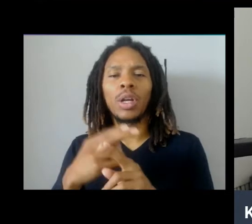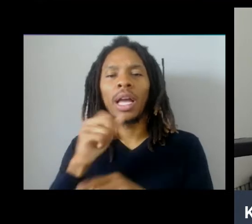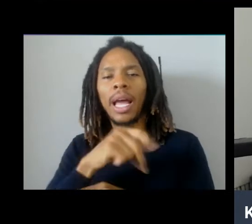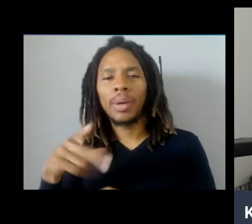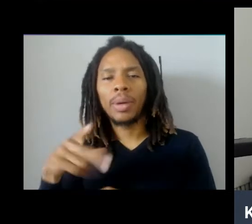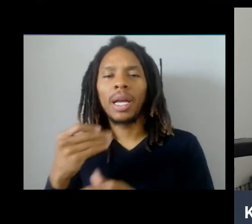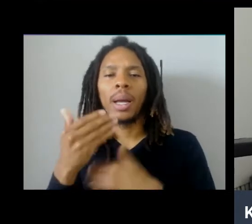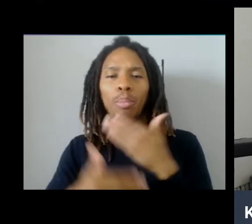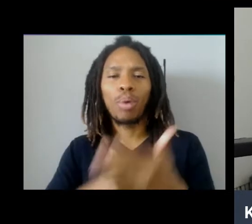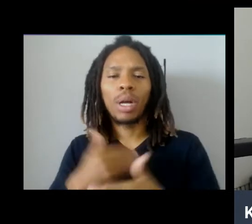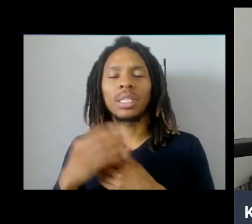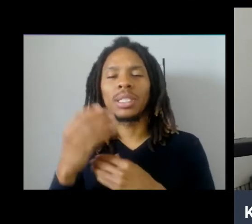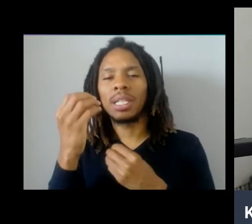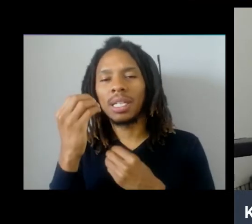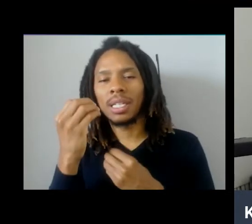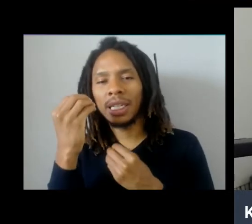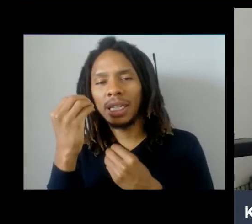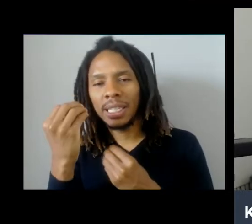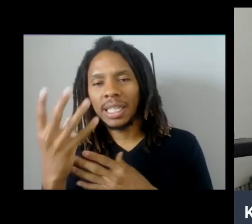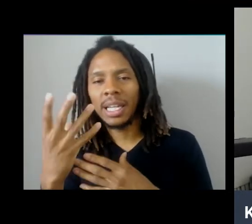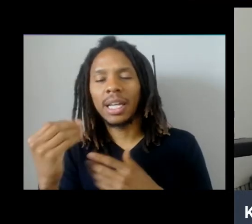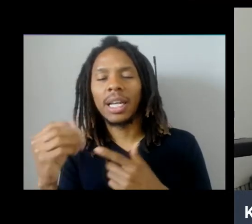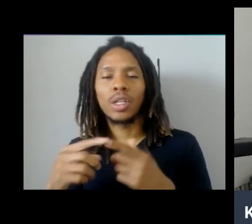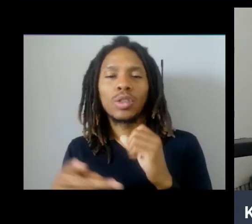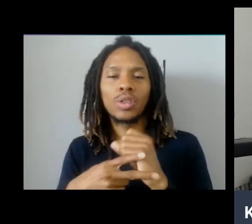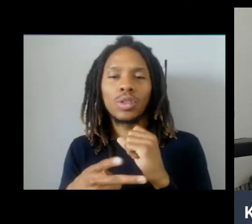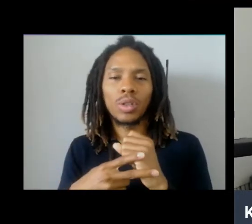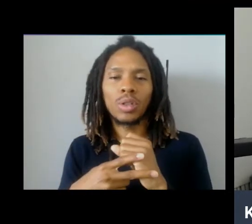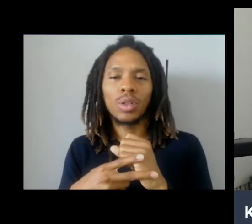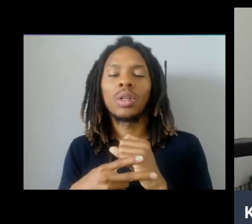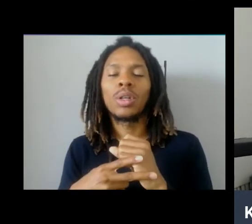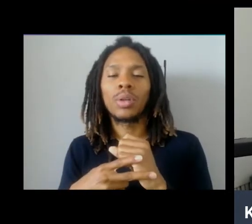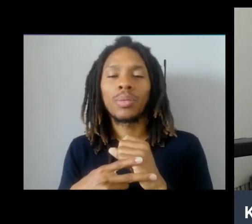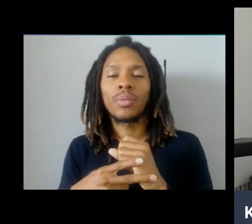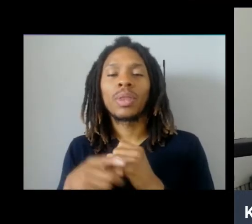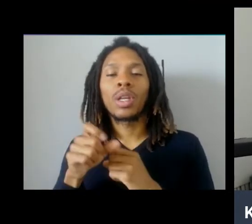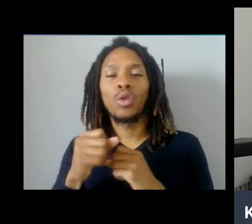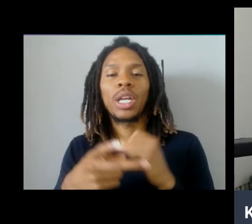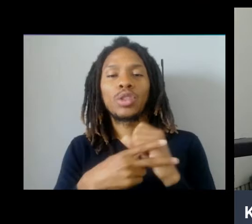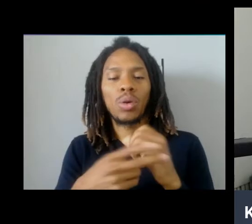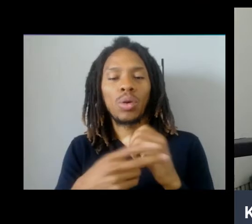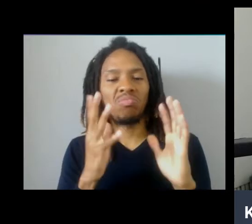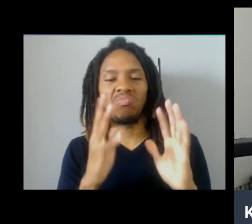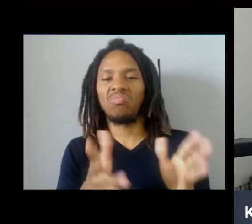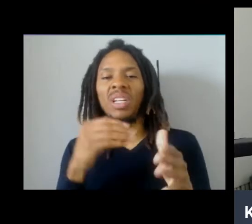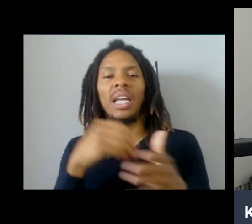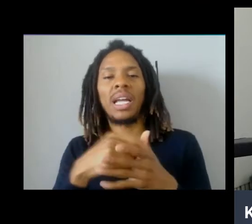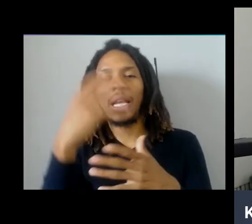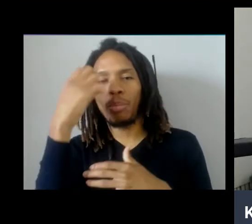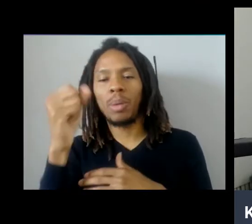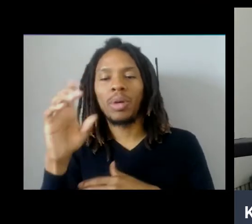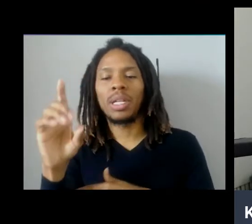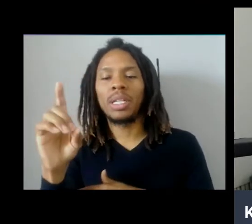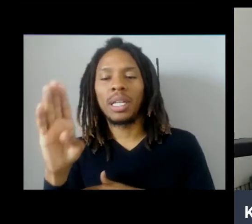data and store data. Now you don't have to serialize that JSON document. You can store it as is in memory, in MemoryDB or ElastiCache, and operate